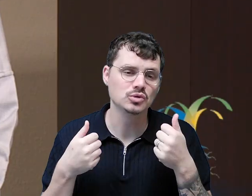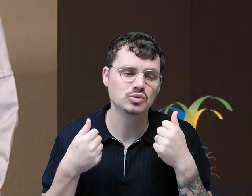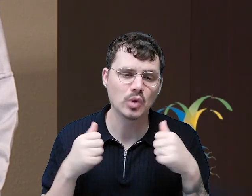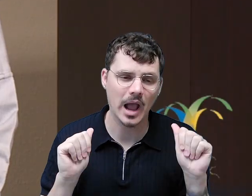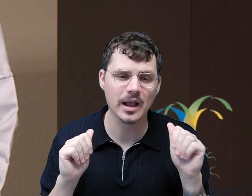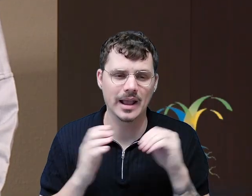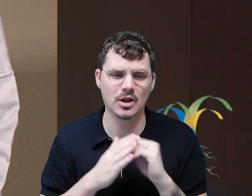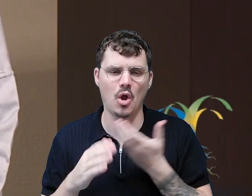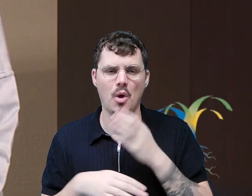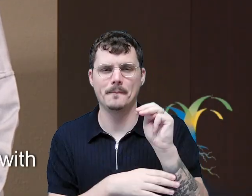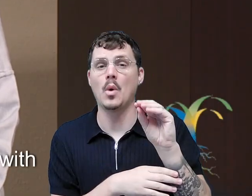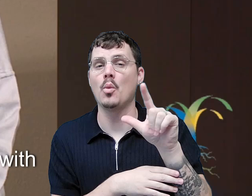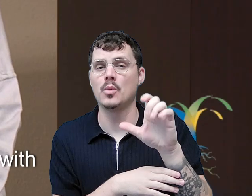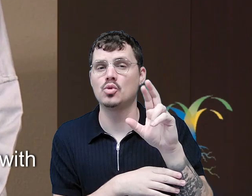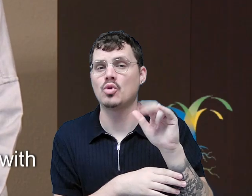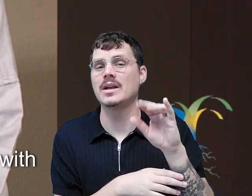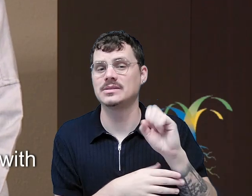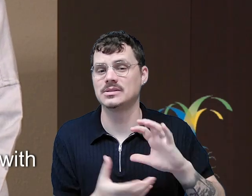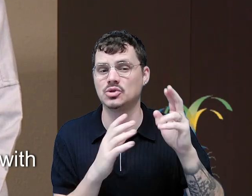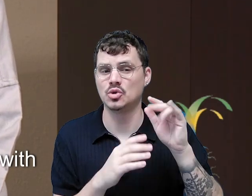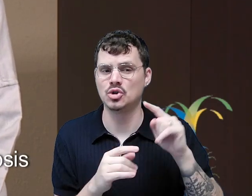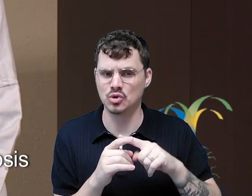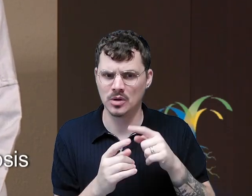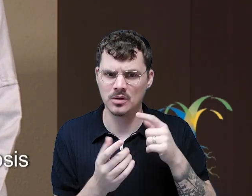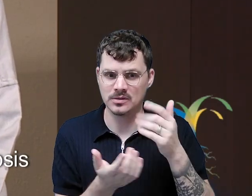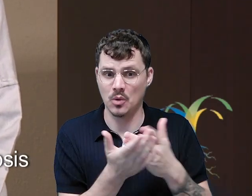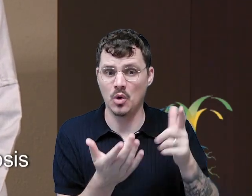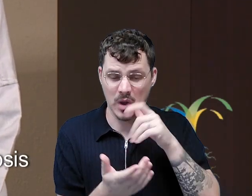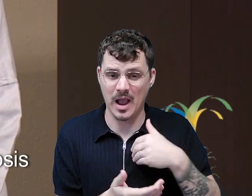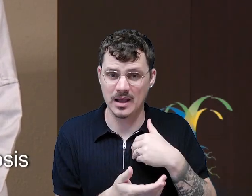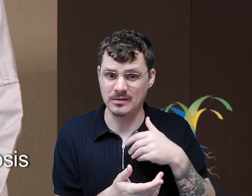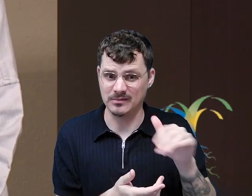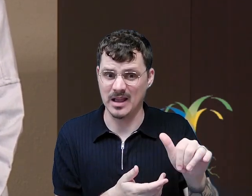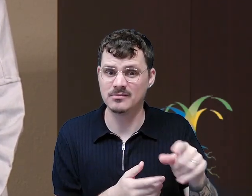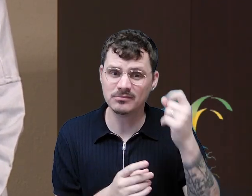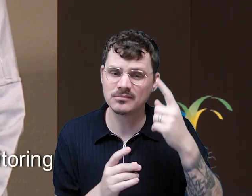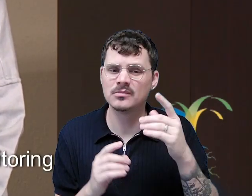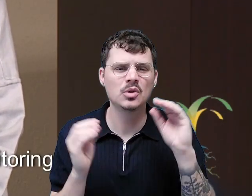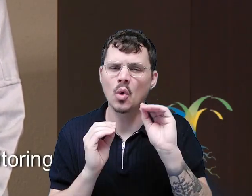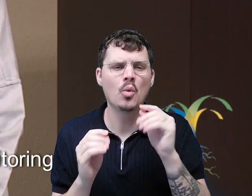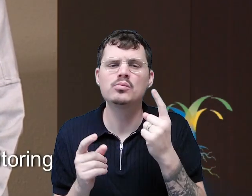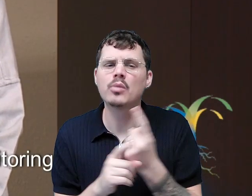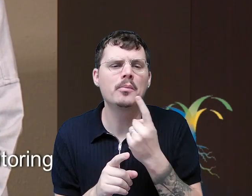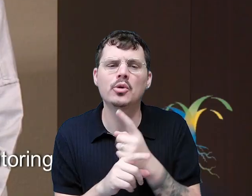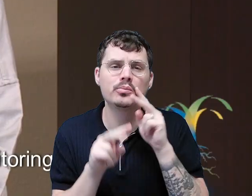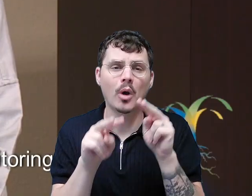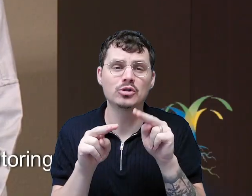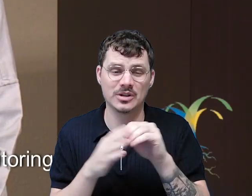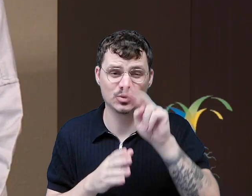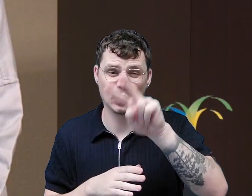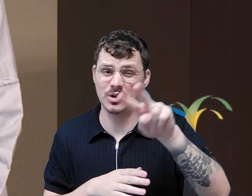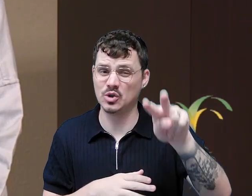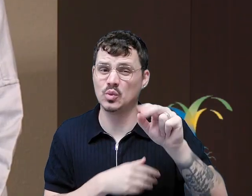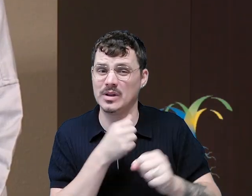are tried to, in our mobile crisis unit, worked with somebody with tuberous sclerosis who had not had any proper